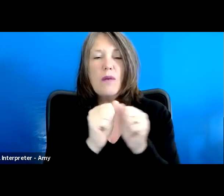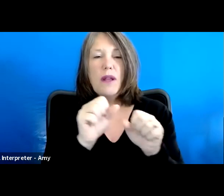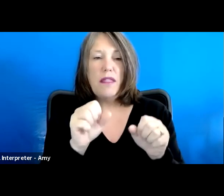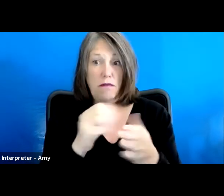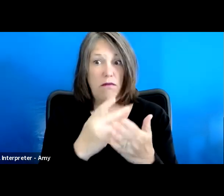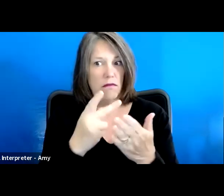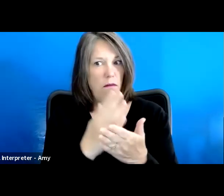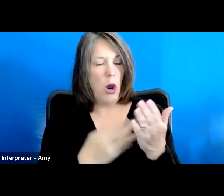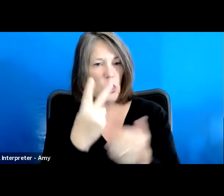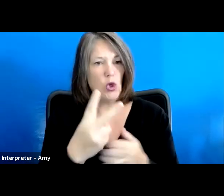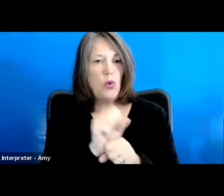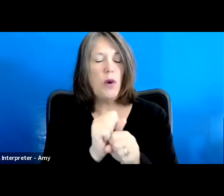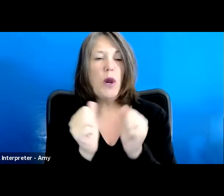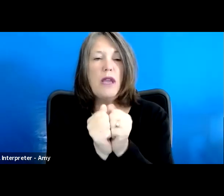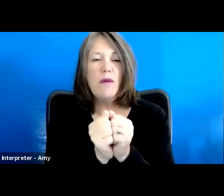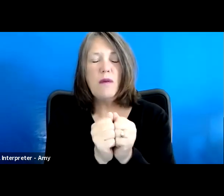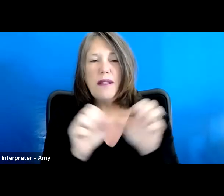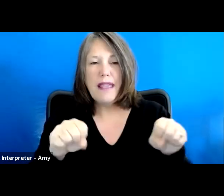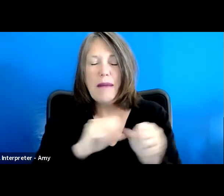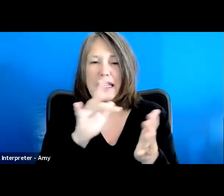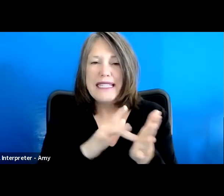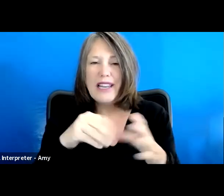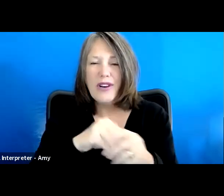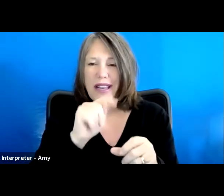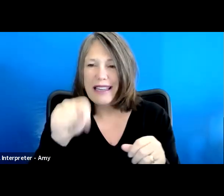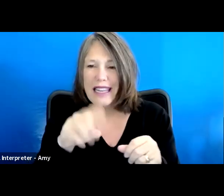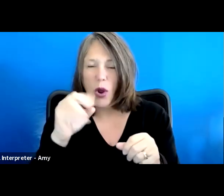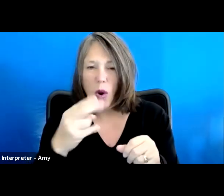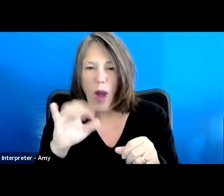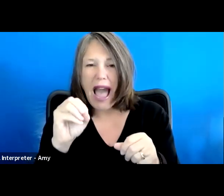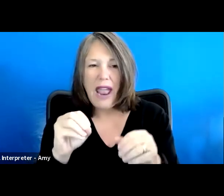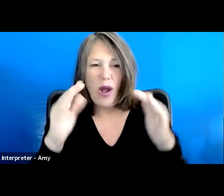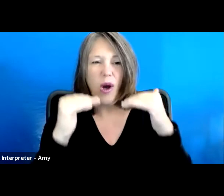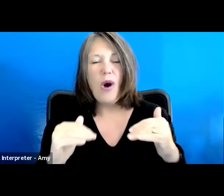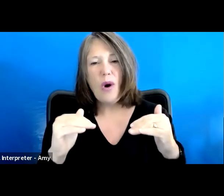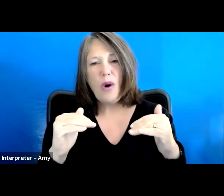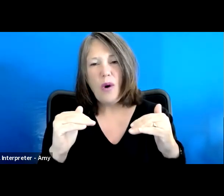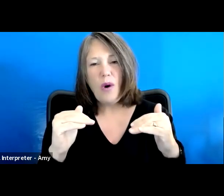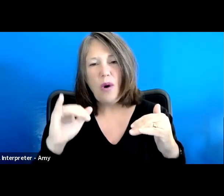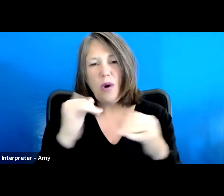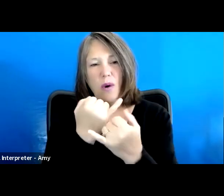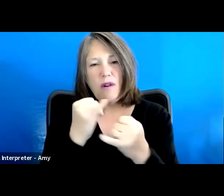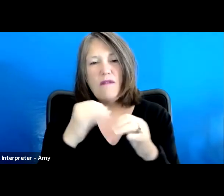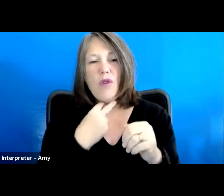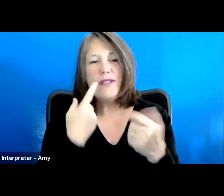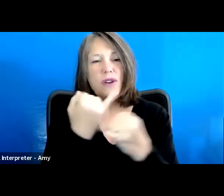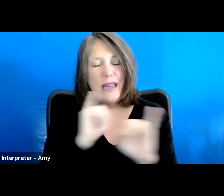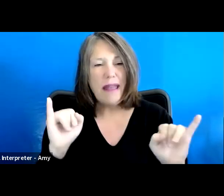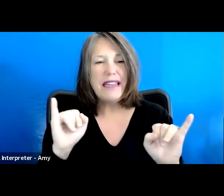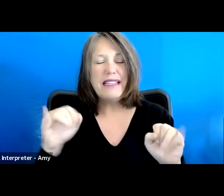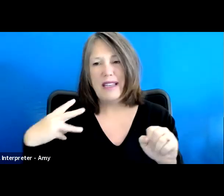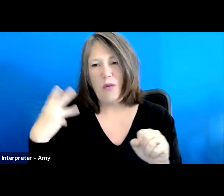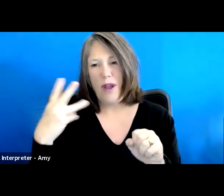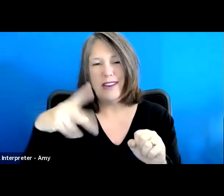Toledo, Voices for Independence in Washington, Pennsylvania, Disability Link in Tucker, Georgia, shout out to Kim, Accessibility